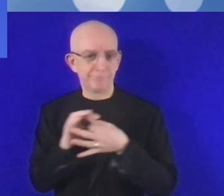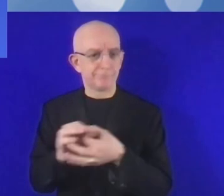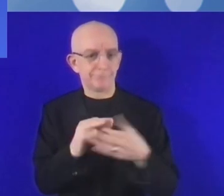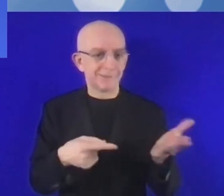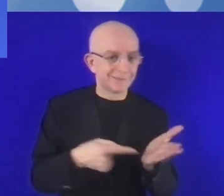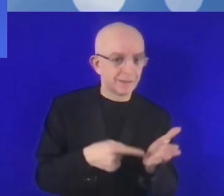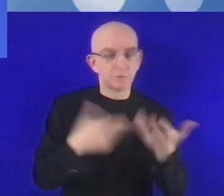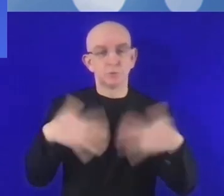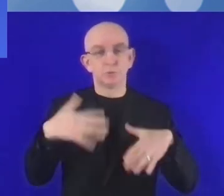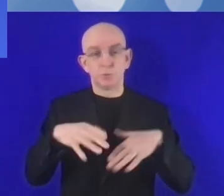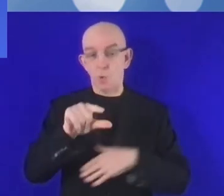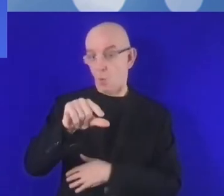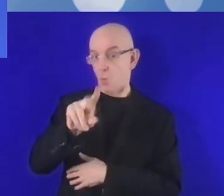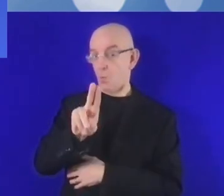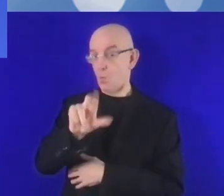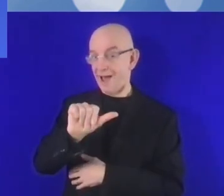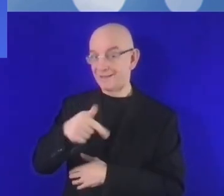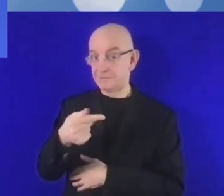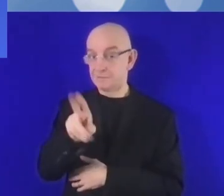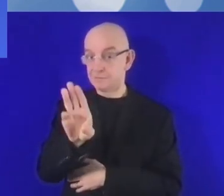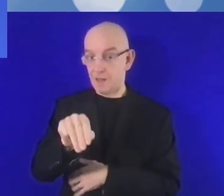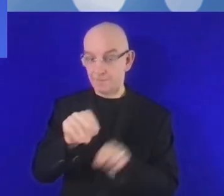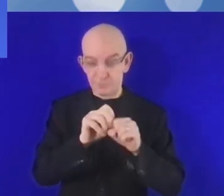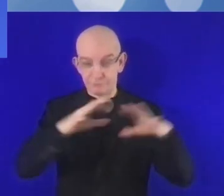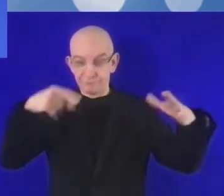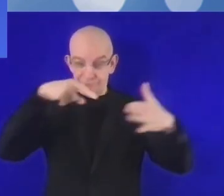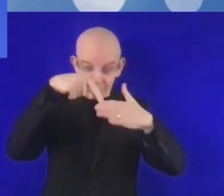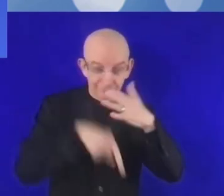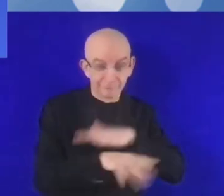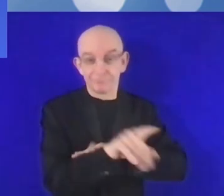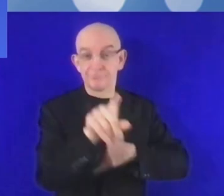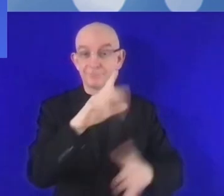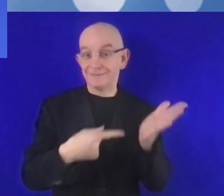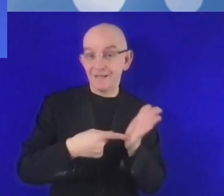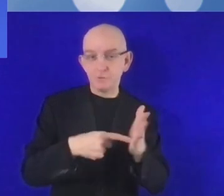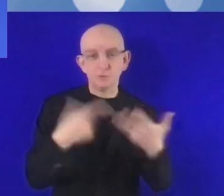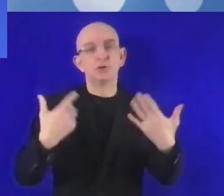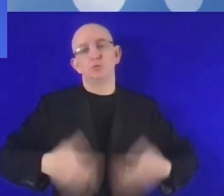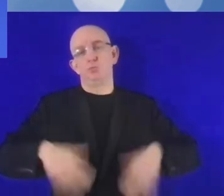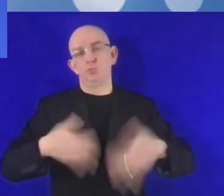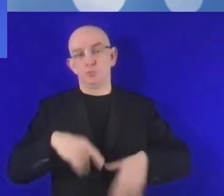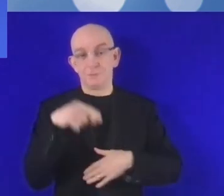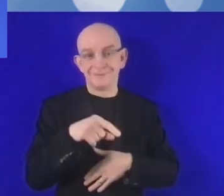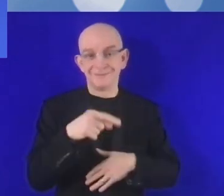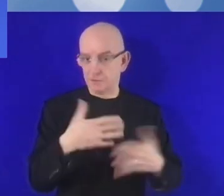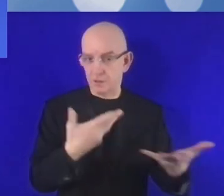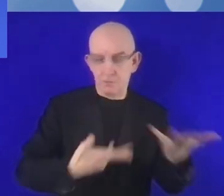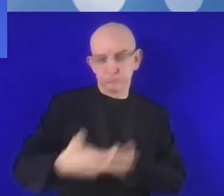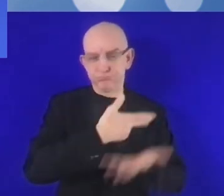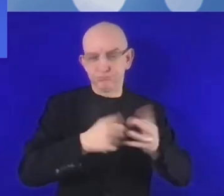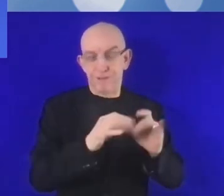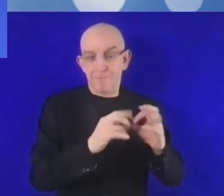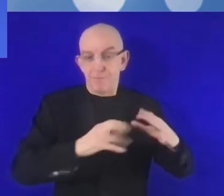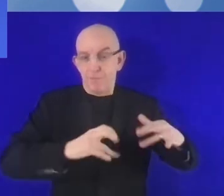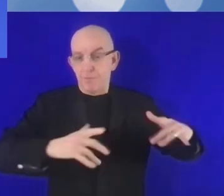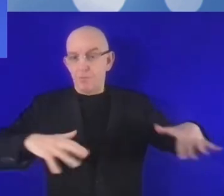technologies. All that is part of the debate that is held during this edition